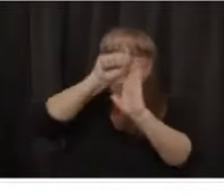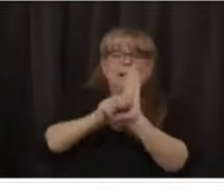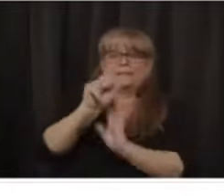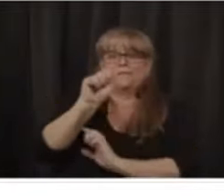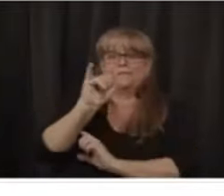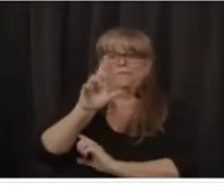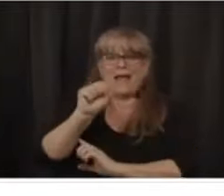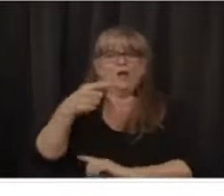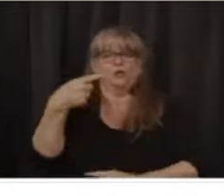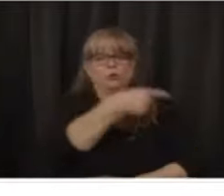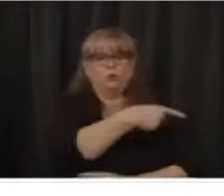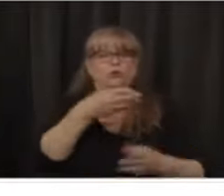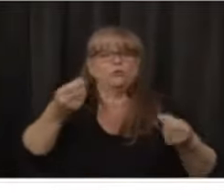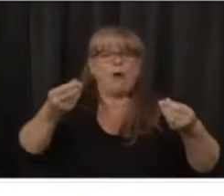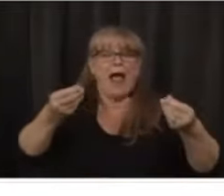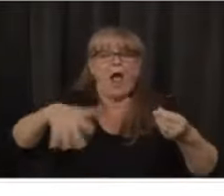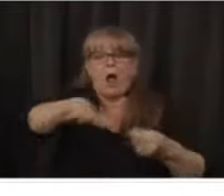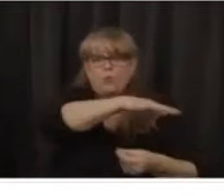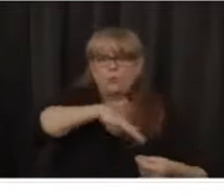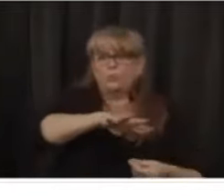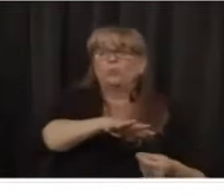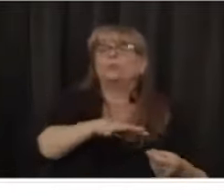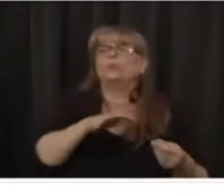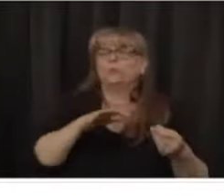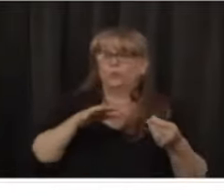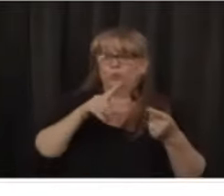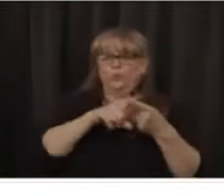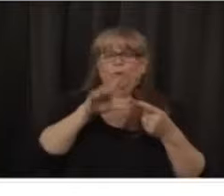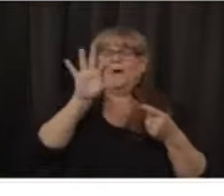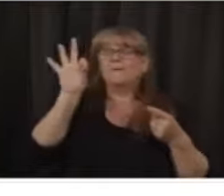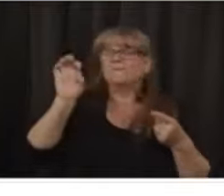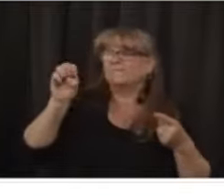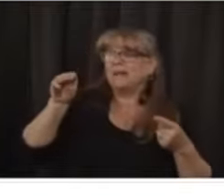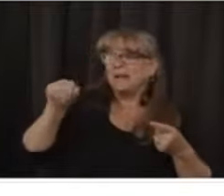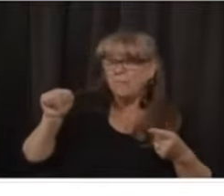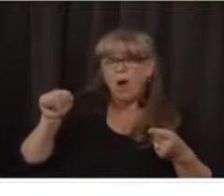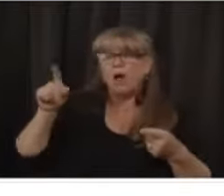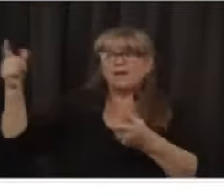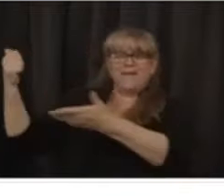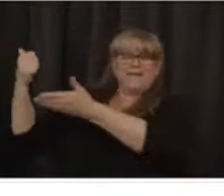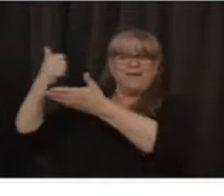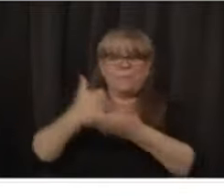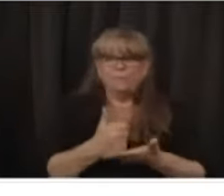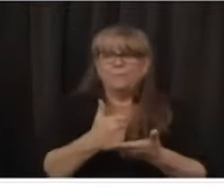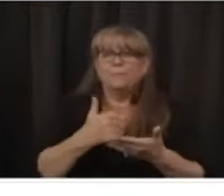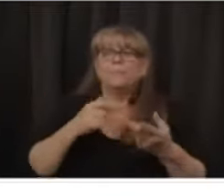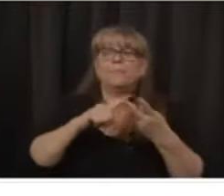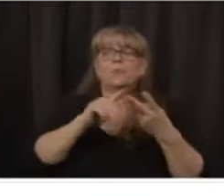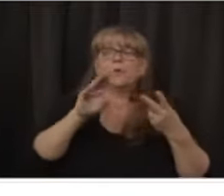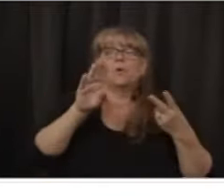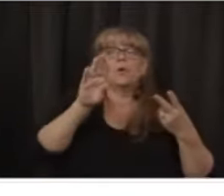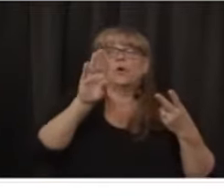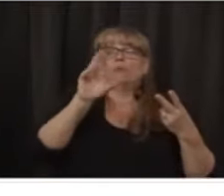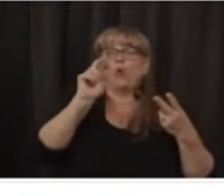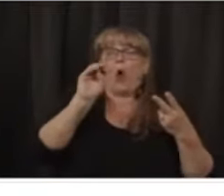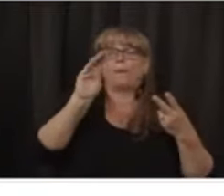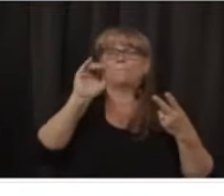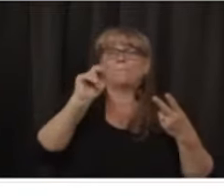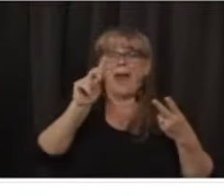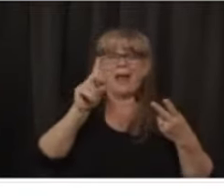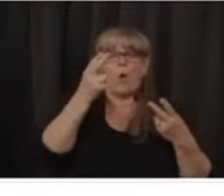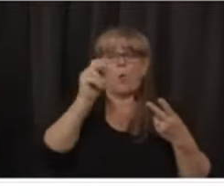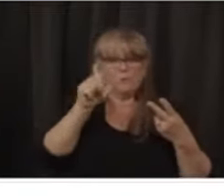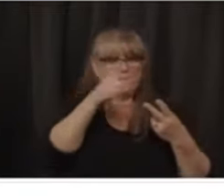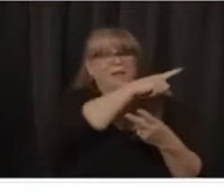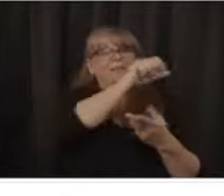In El Paso County, we have the Broadmoor World Arena site. And of course, as Dr. Herlihy mentioned, while the rates are lower